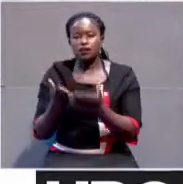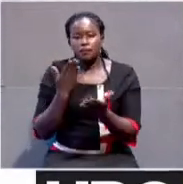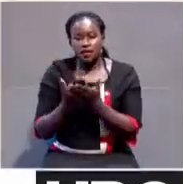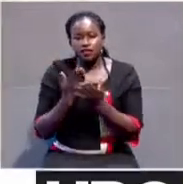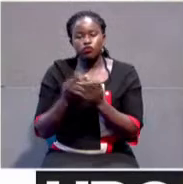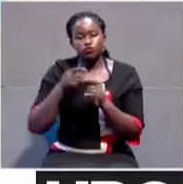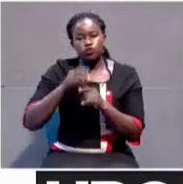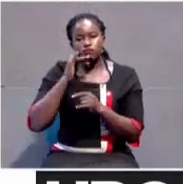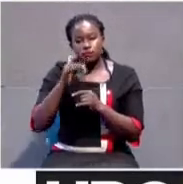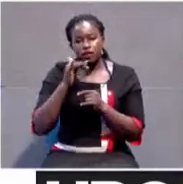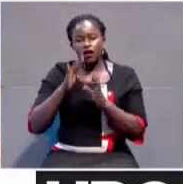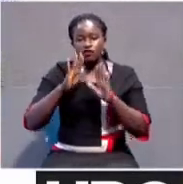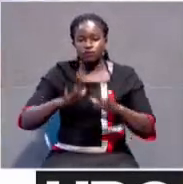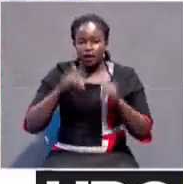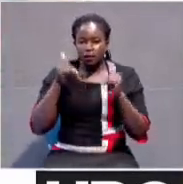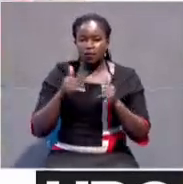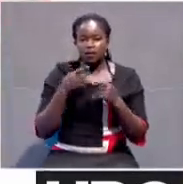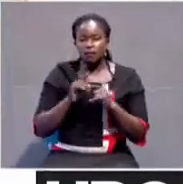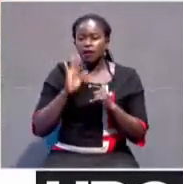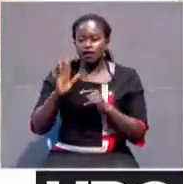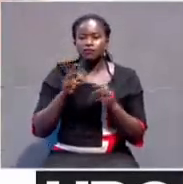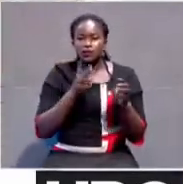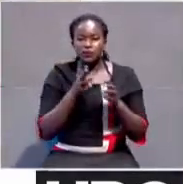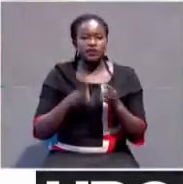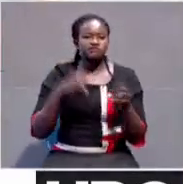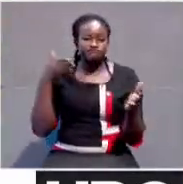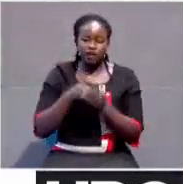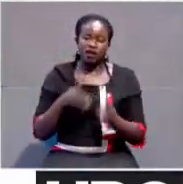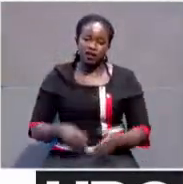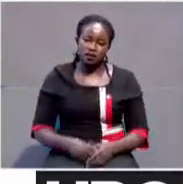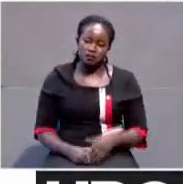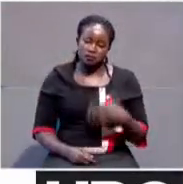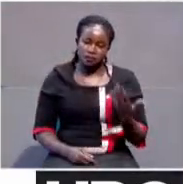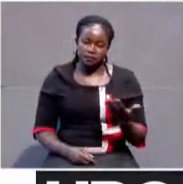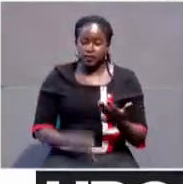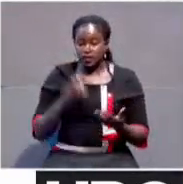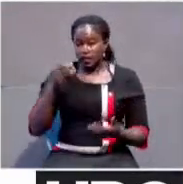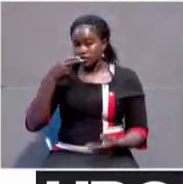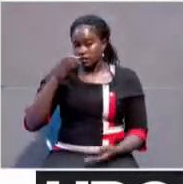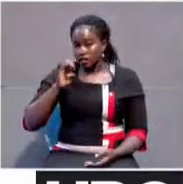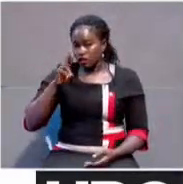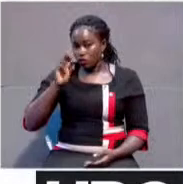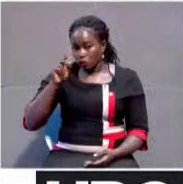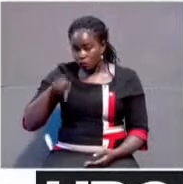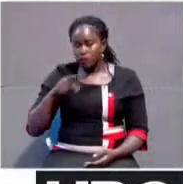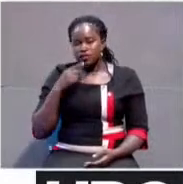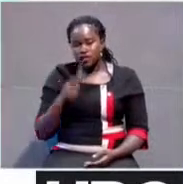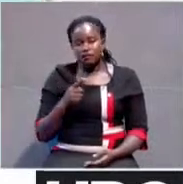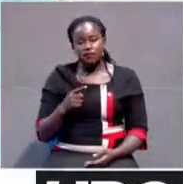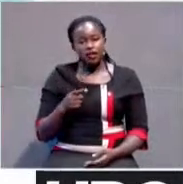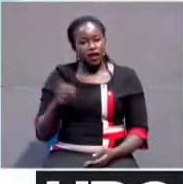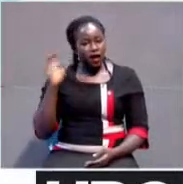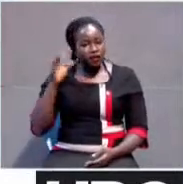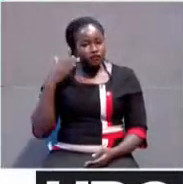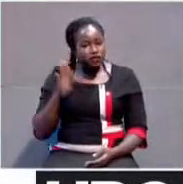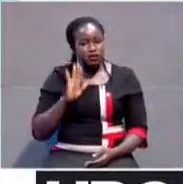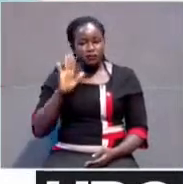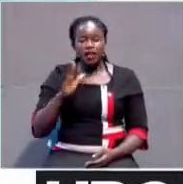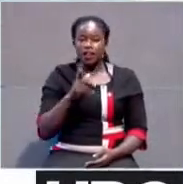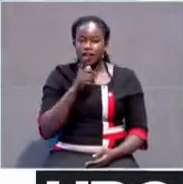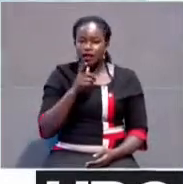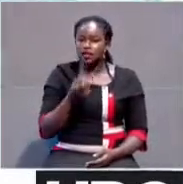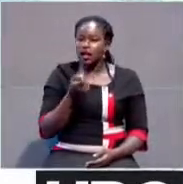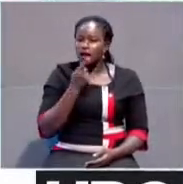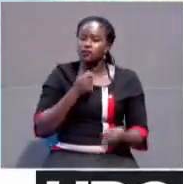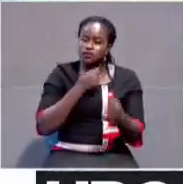Parliament, Rebecca Kadaga, and their efforts were rendered futile. Cherop says they have been informed that their lunch allowances have not